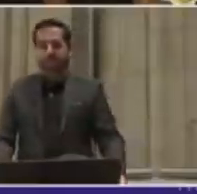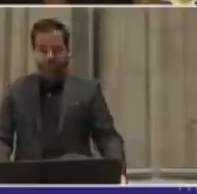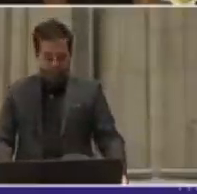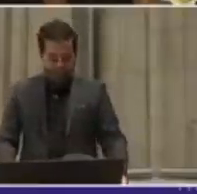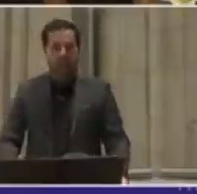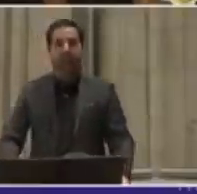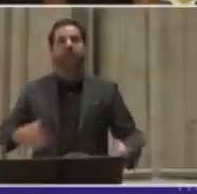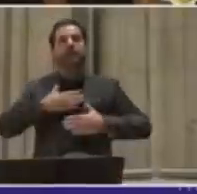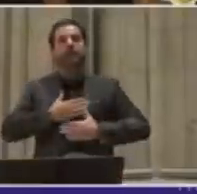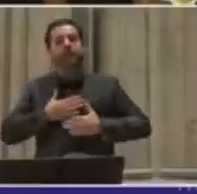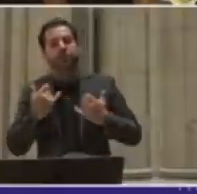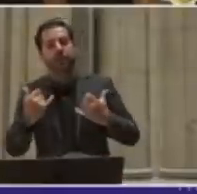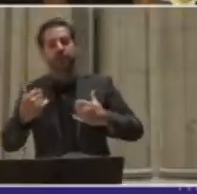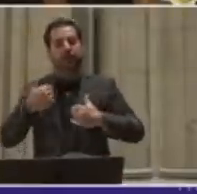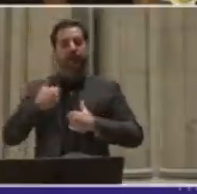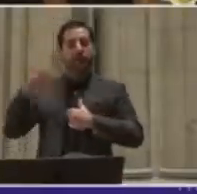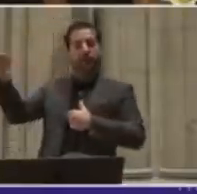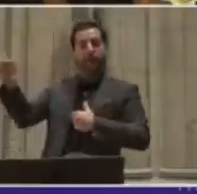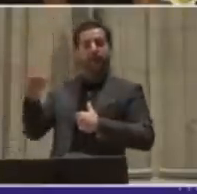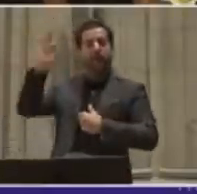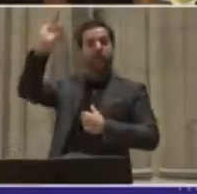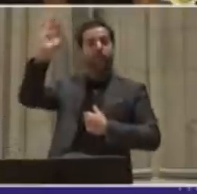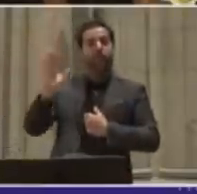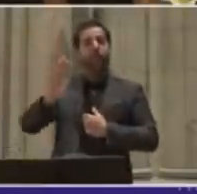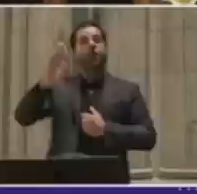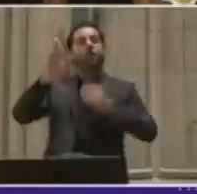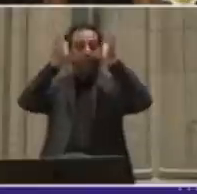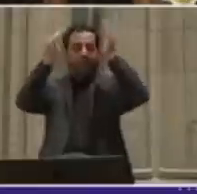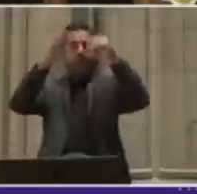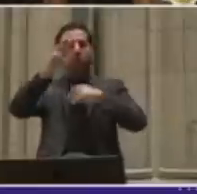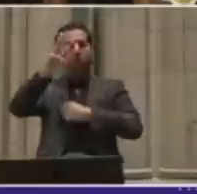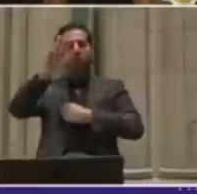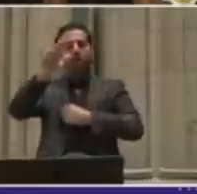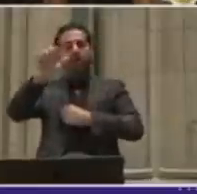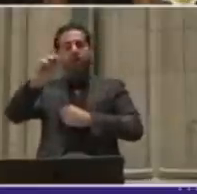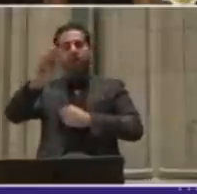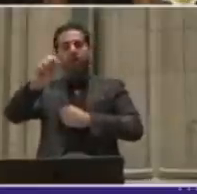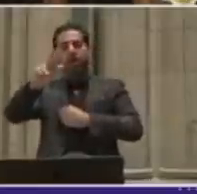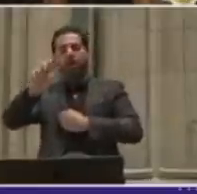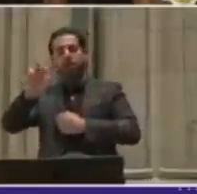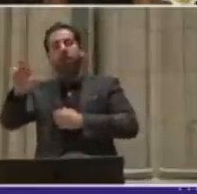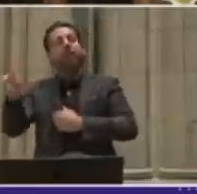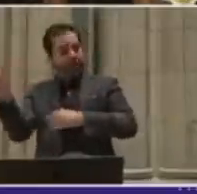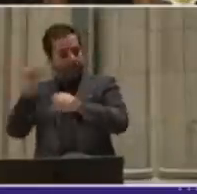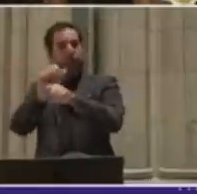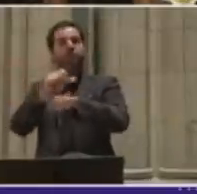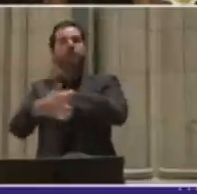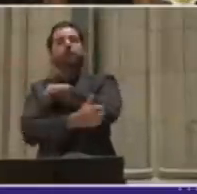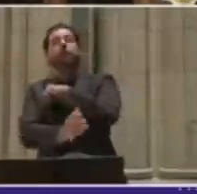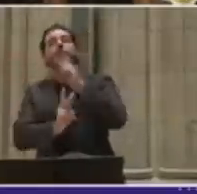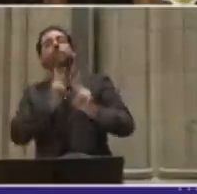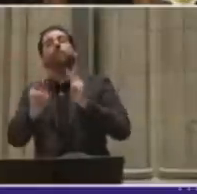It's a pleasure today to have as our guest preacher, Bishop William Barber, whose work on the Poor People's Campaign